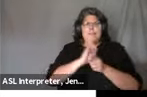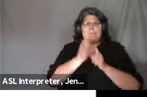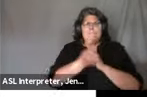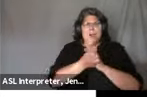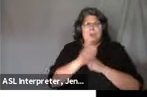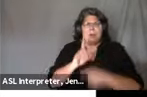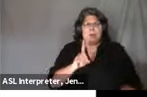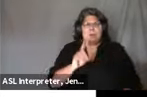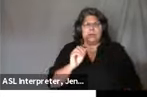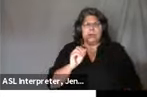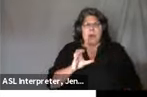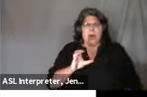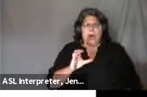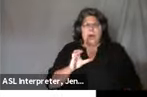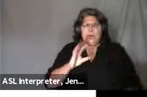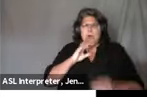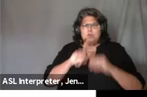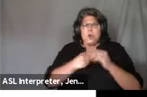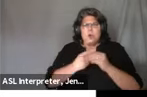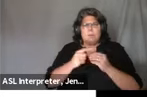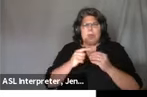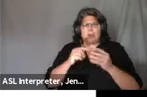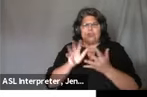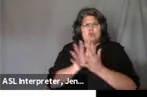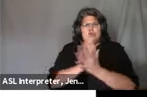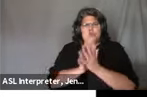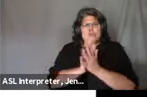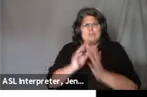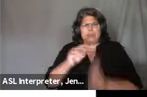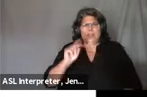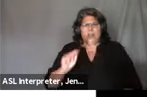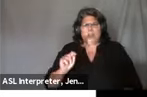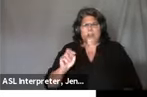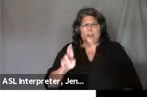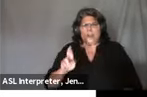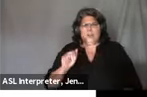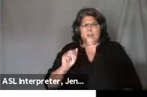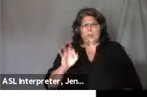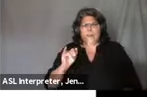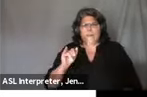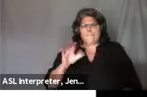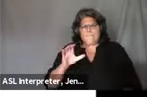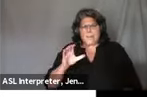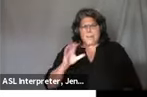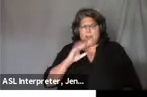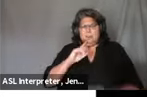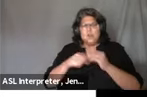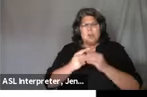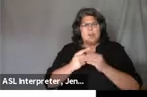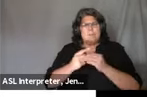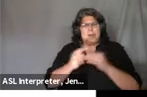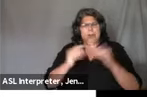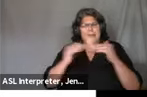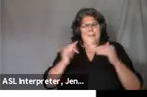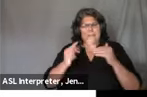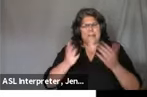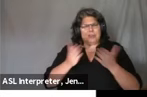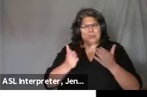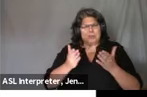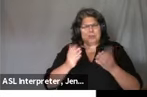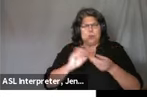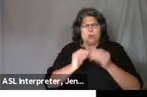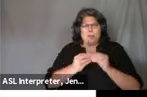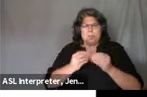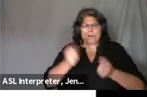when traffic is discussed, are you using level of service or vehicle miles traveled? That's one